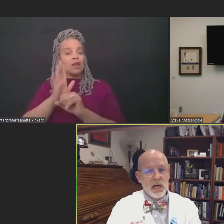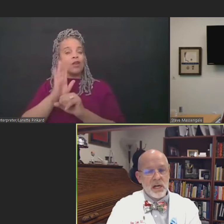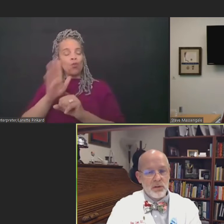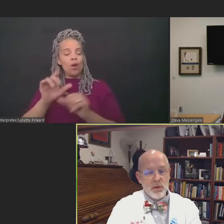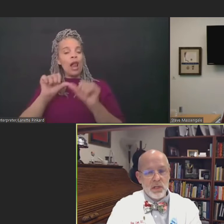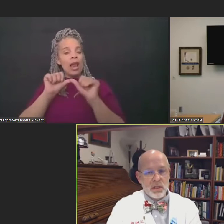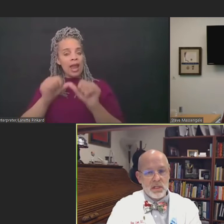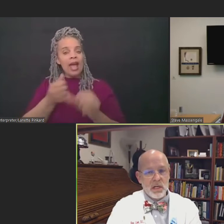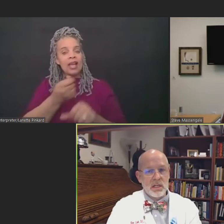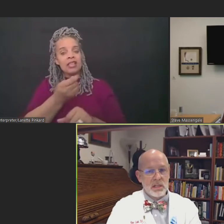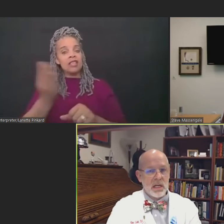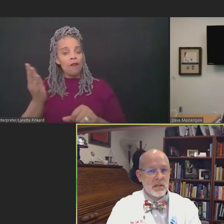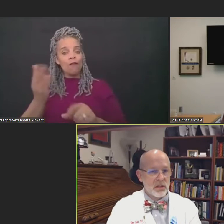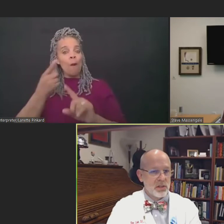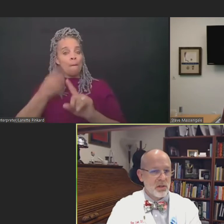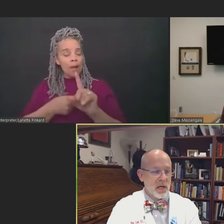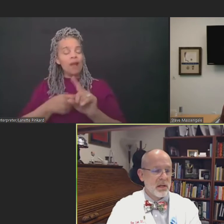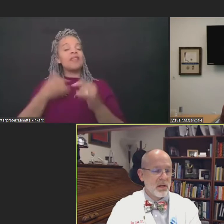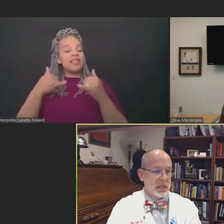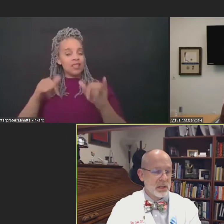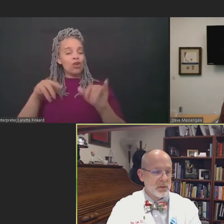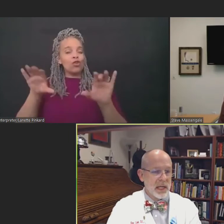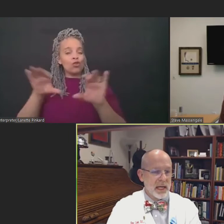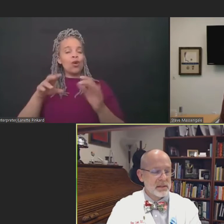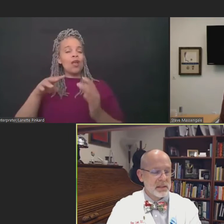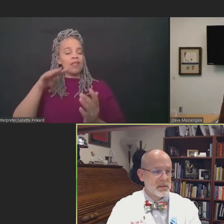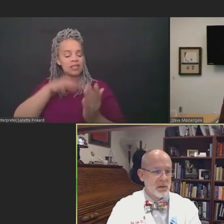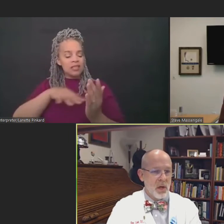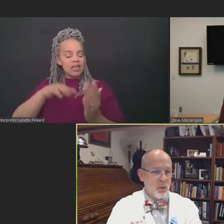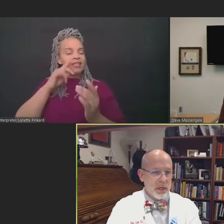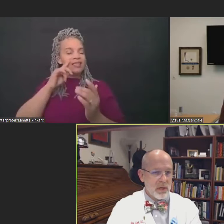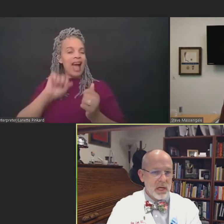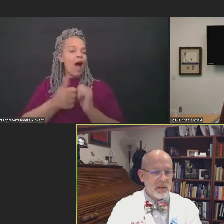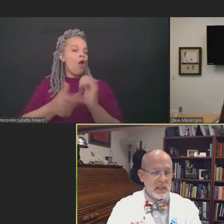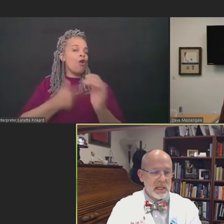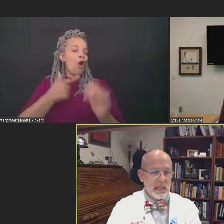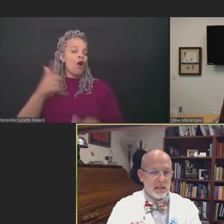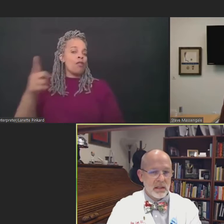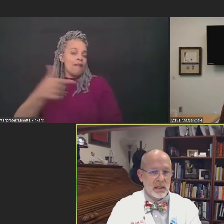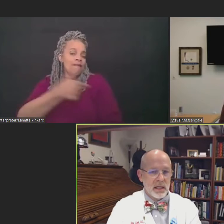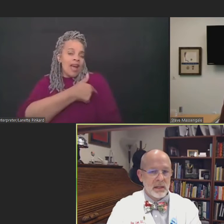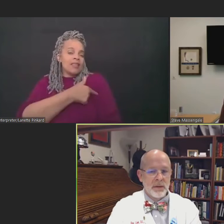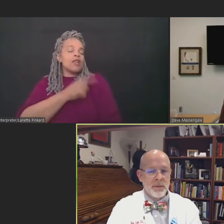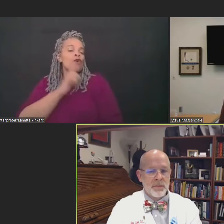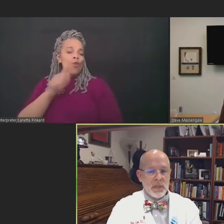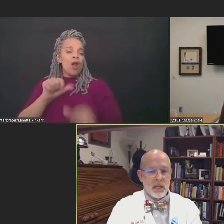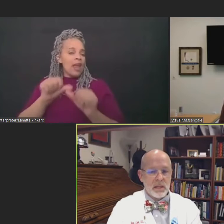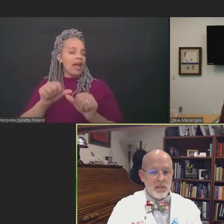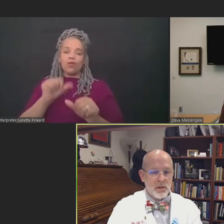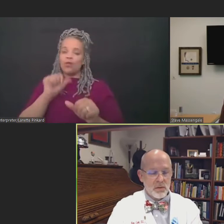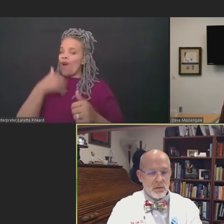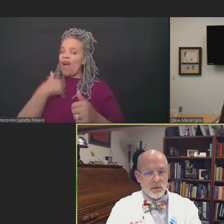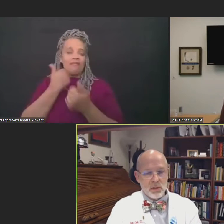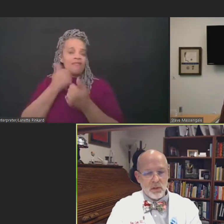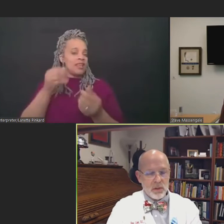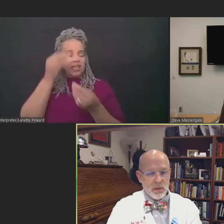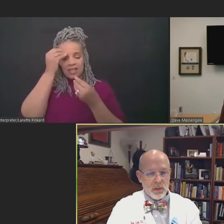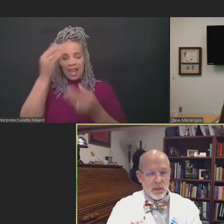months. They are doing the studies now to show how long it will last. And so we don't have any data on that. And